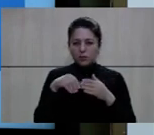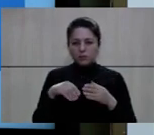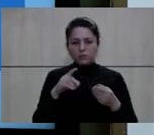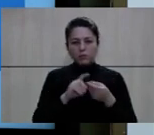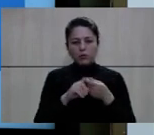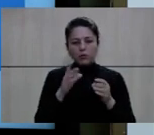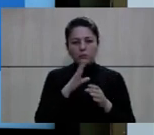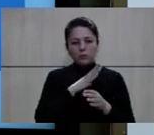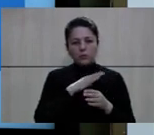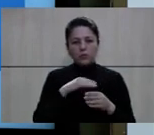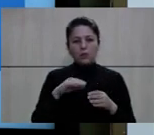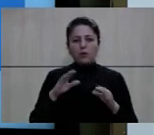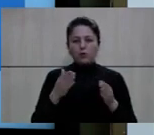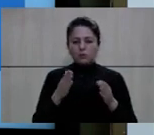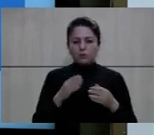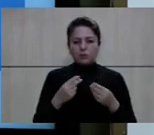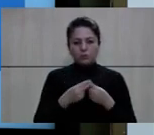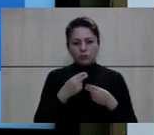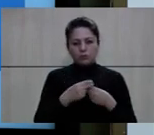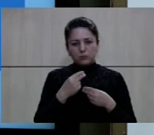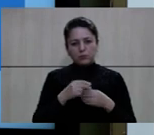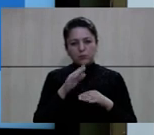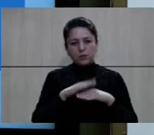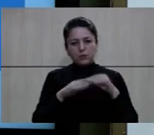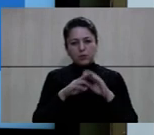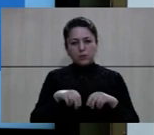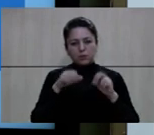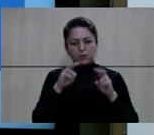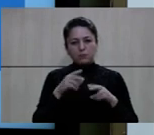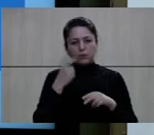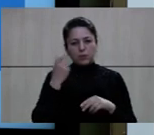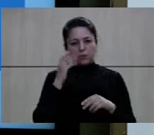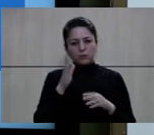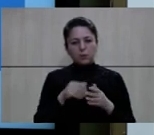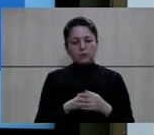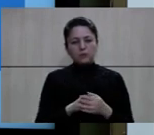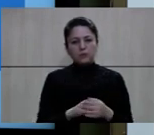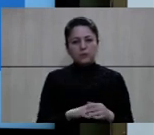bog'liq bo'lgan jarayonlarni o'rganuvchi kasb egalari hisoblanishadi.